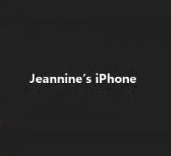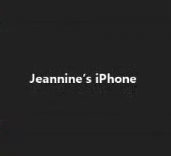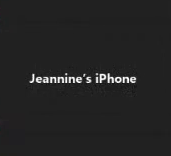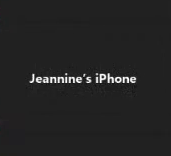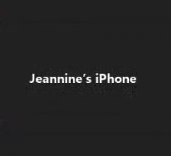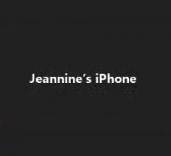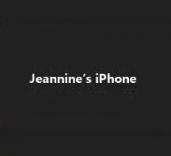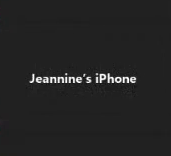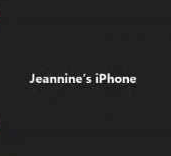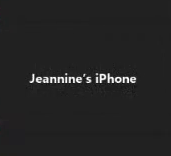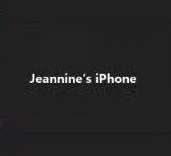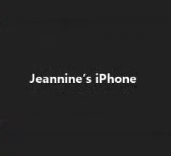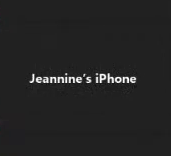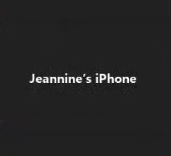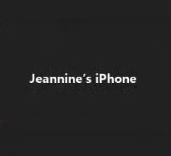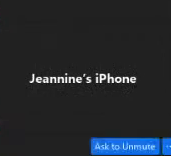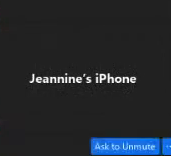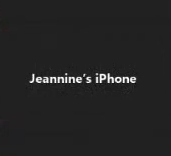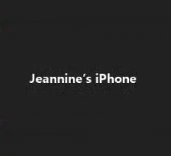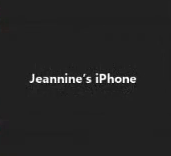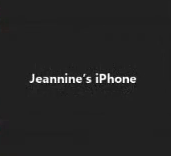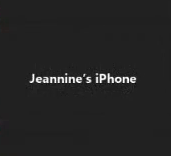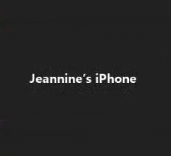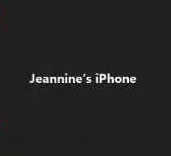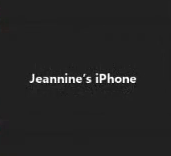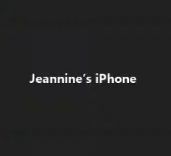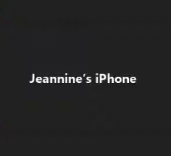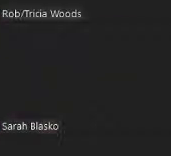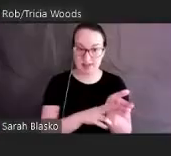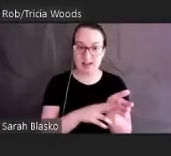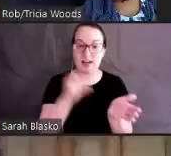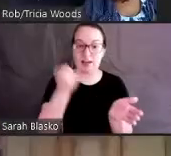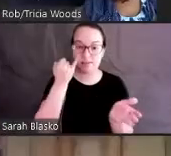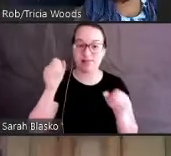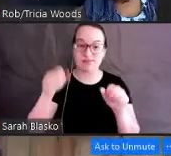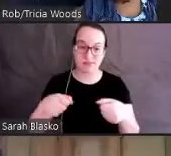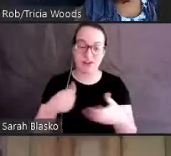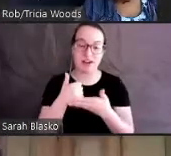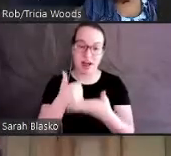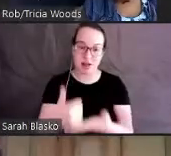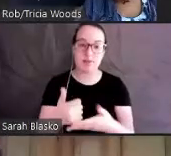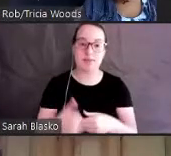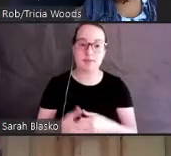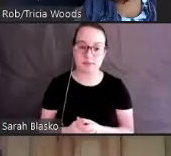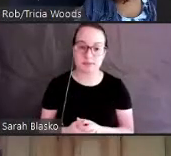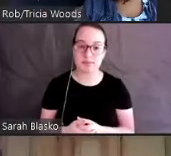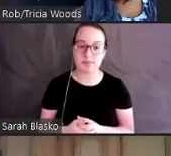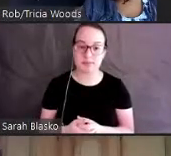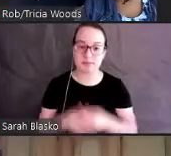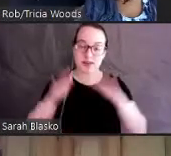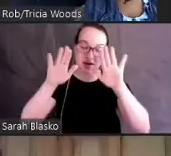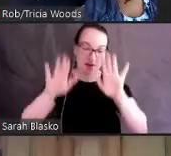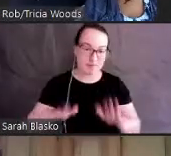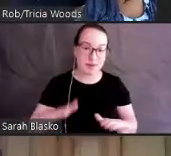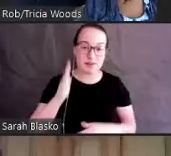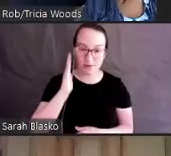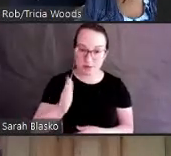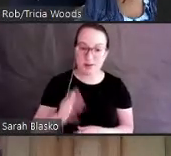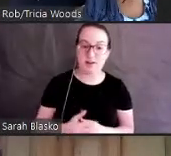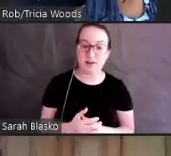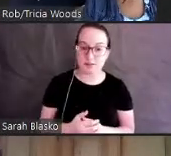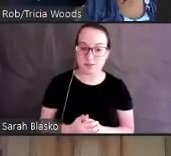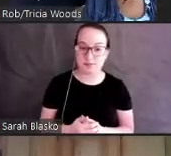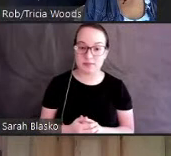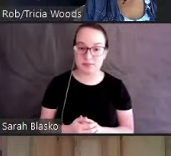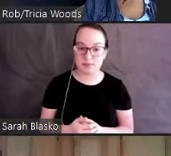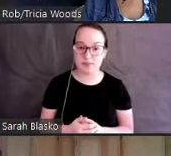So if you can come, please go sign up, trunk.gatewaycitychurch.info, and we'll get that knocked out. It's going to be amazing. We're doing a contactless trunk